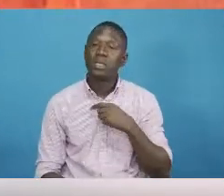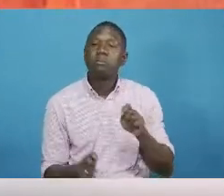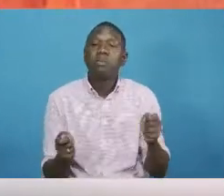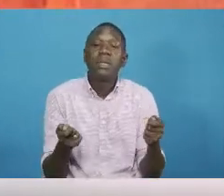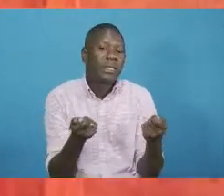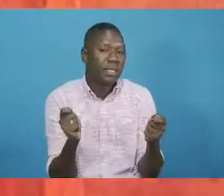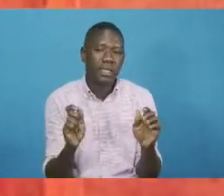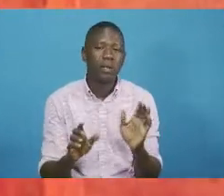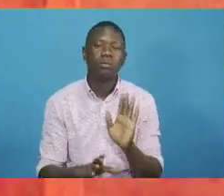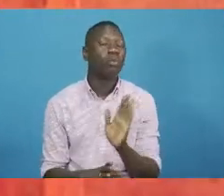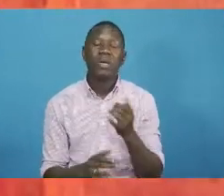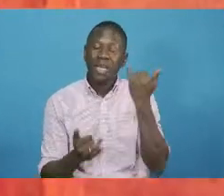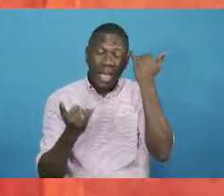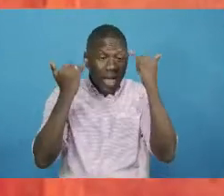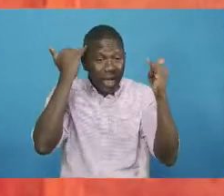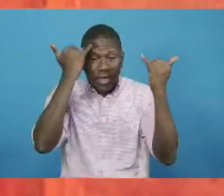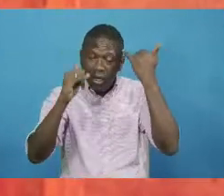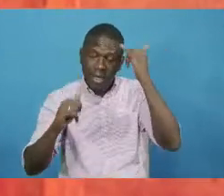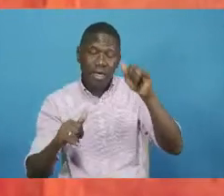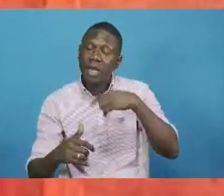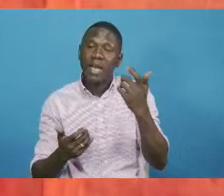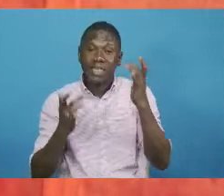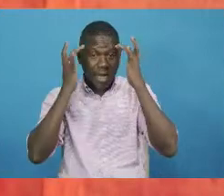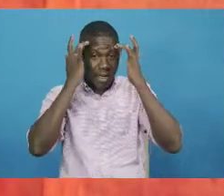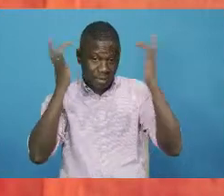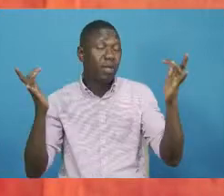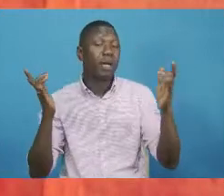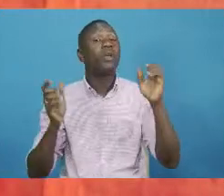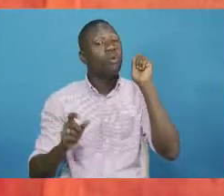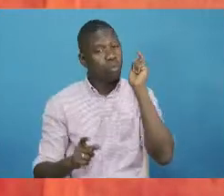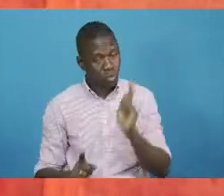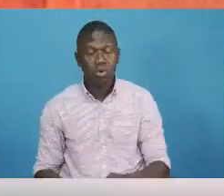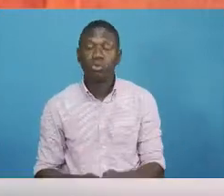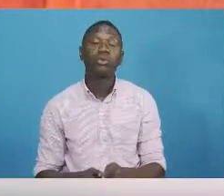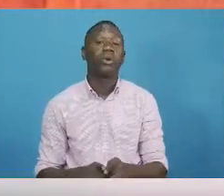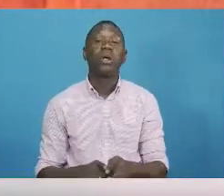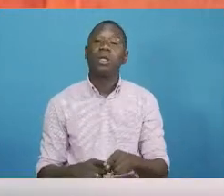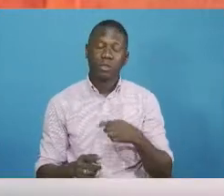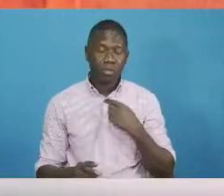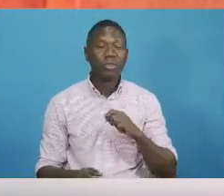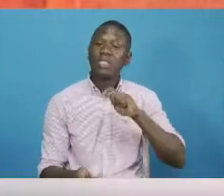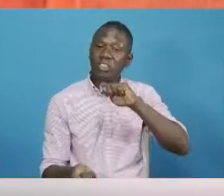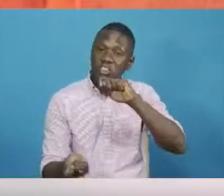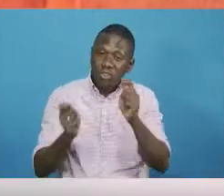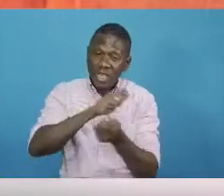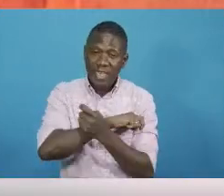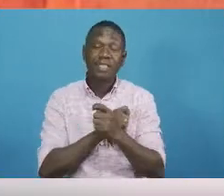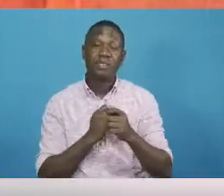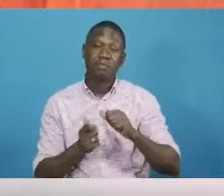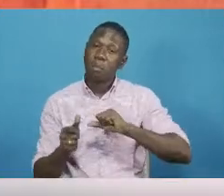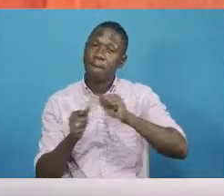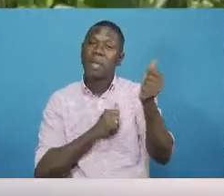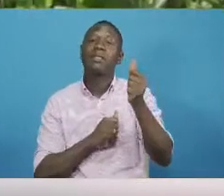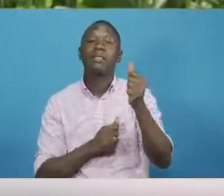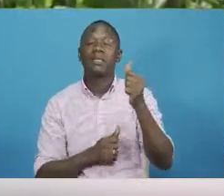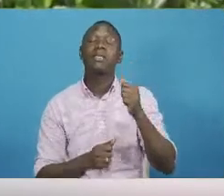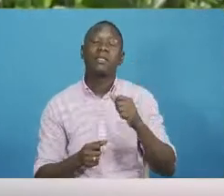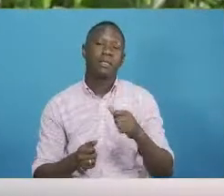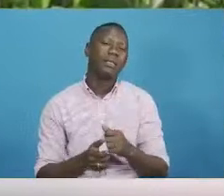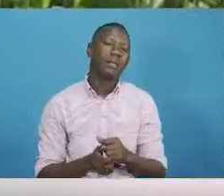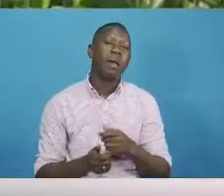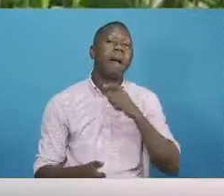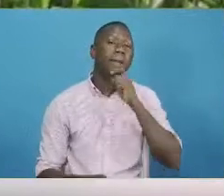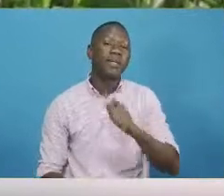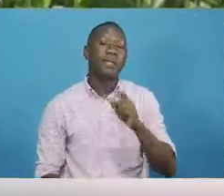machines, but the idea and the experience will all be modernized using best practices. Mr.